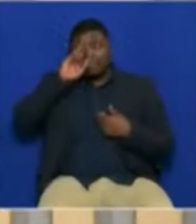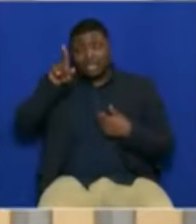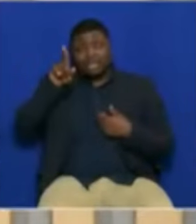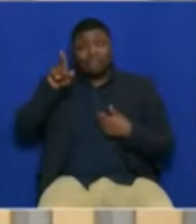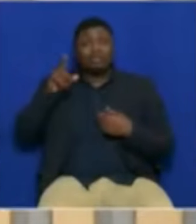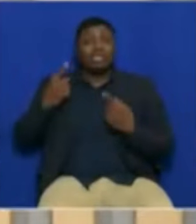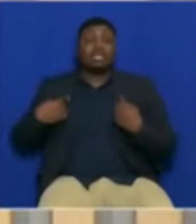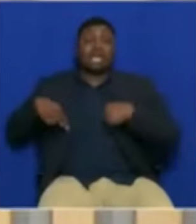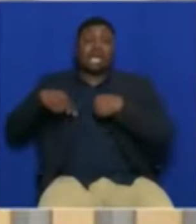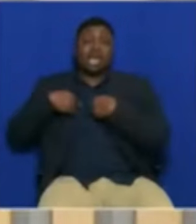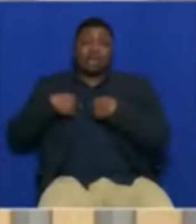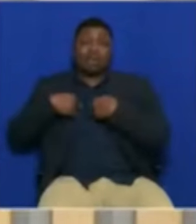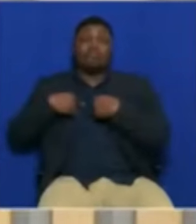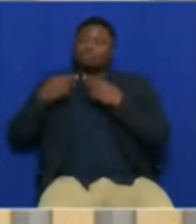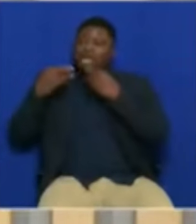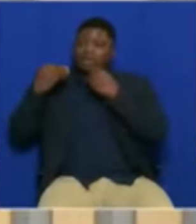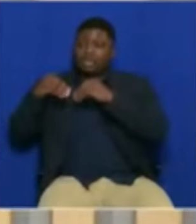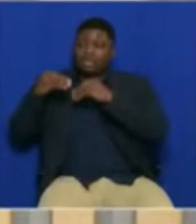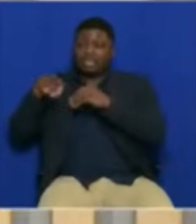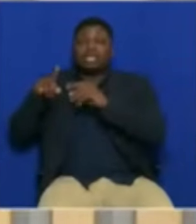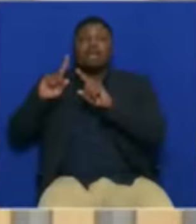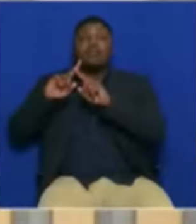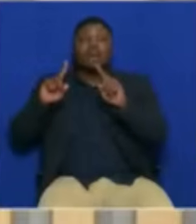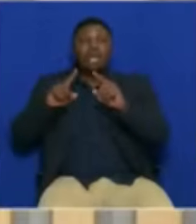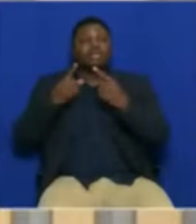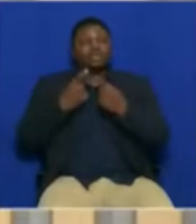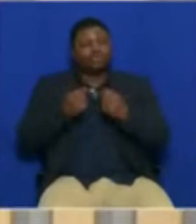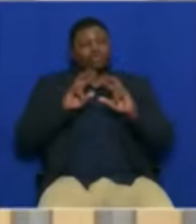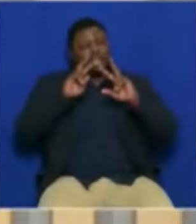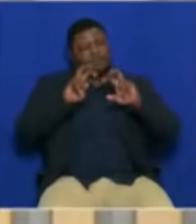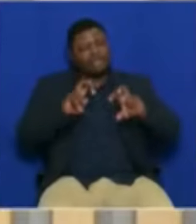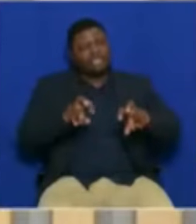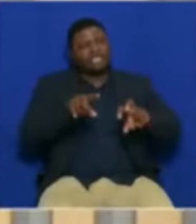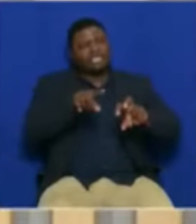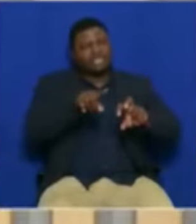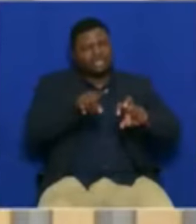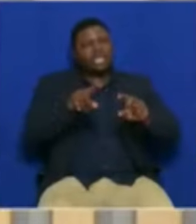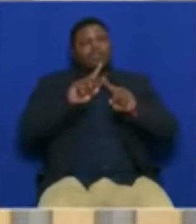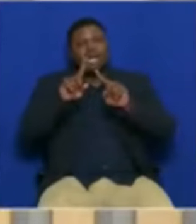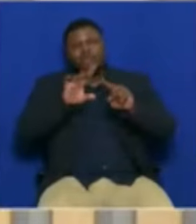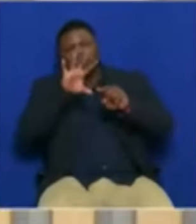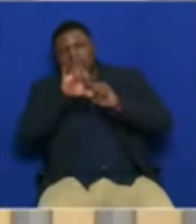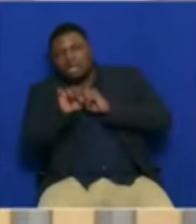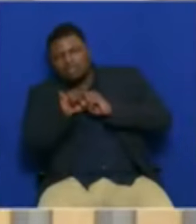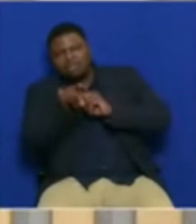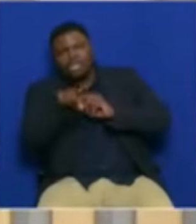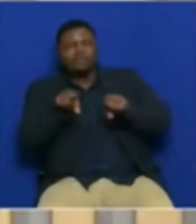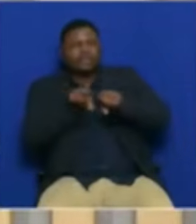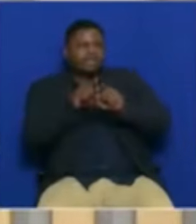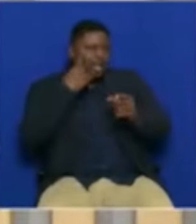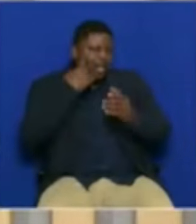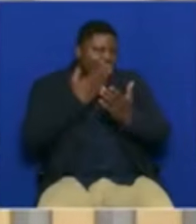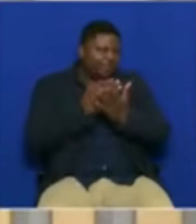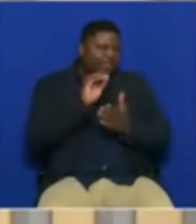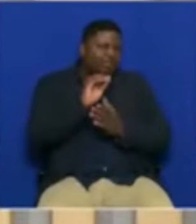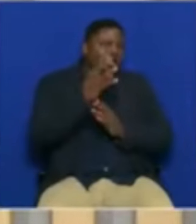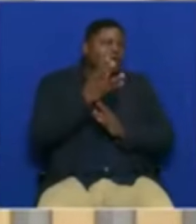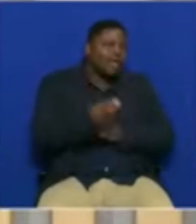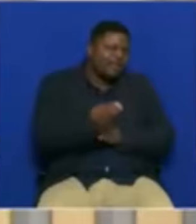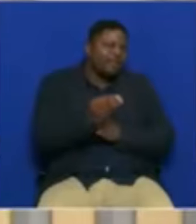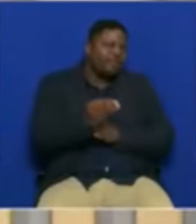investigating and it comes to my attention and I have the evidence, I will go into that space if it flows through